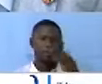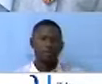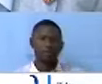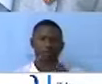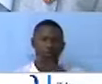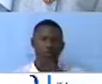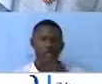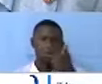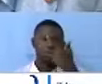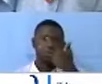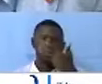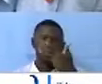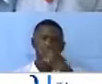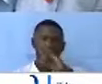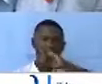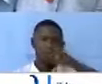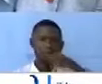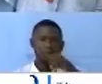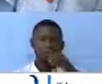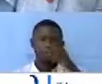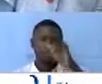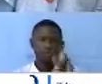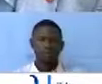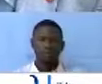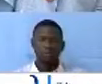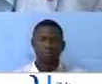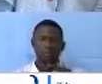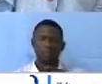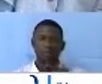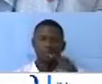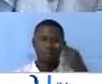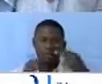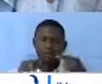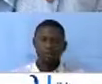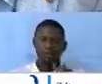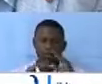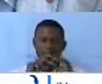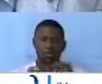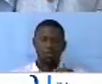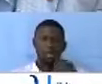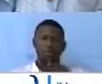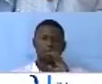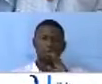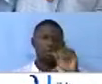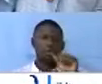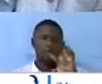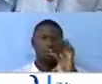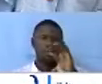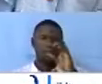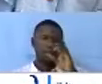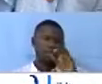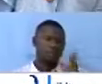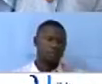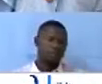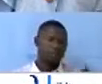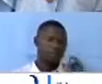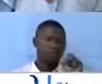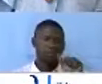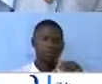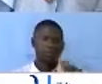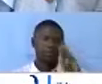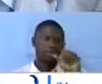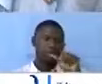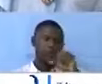testimony by Badj Samba Diallo, goes back to the point